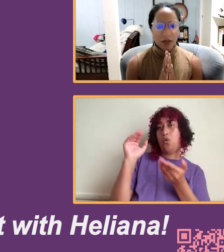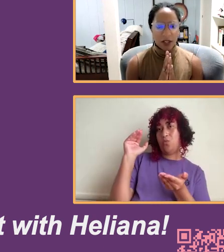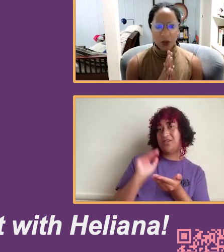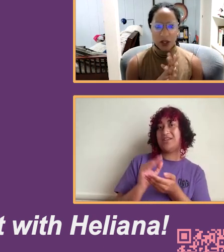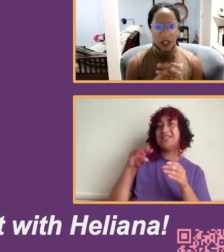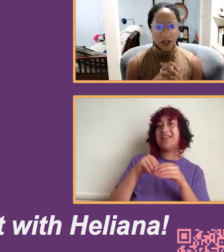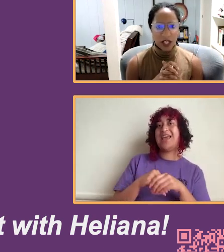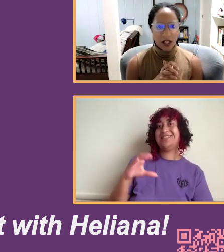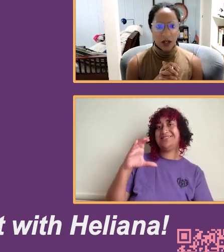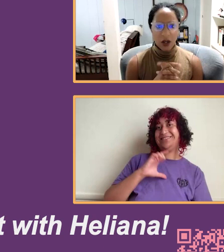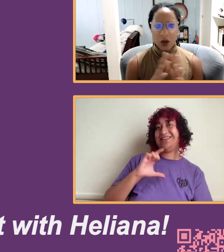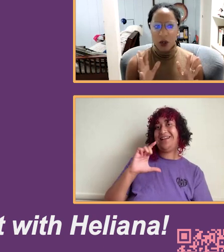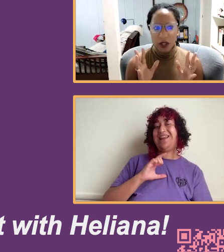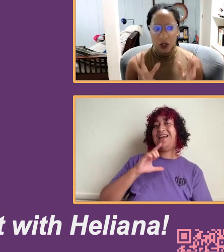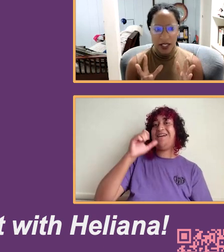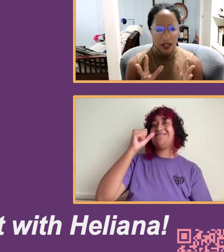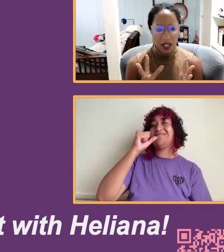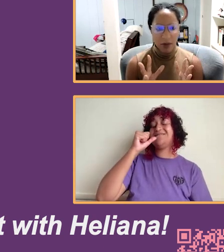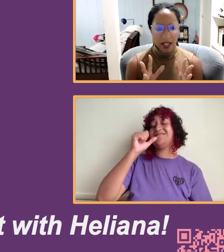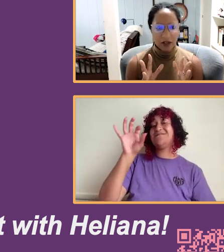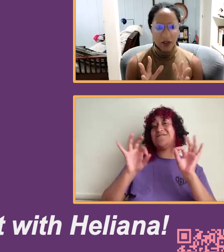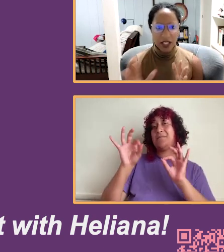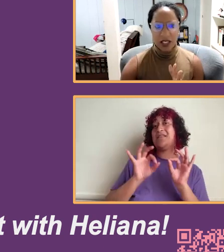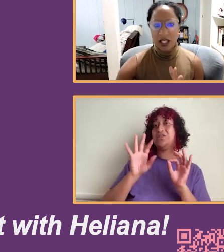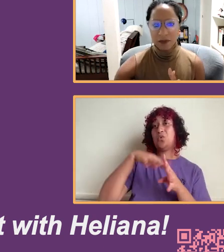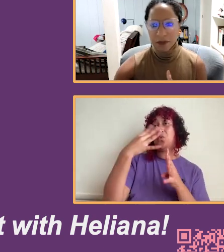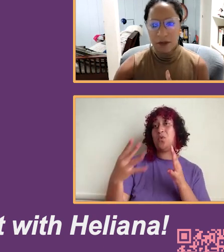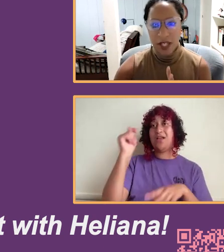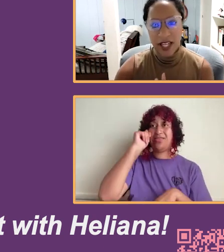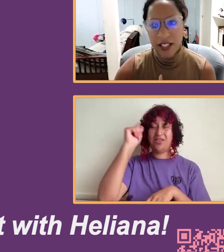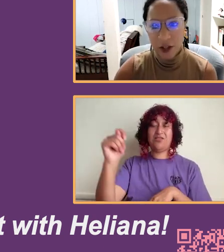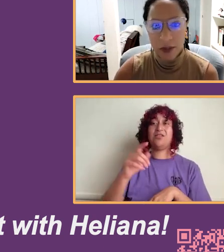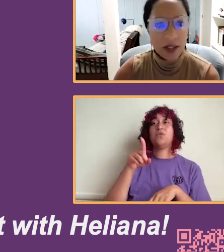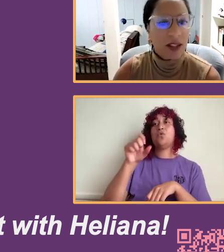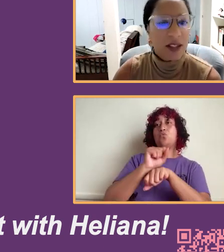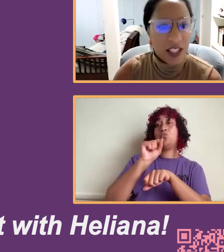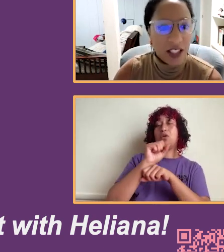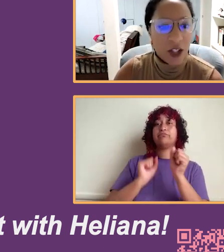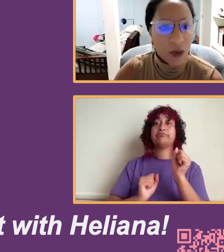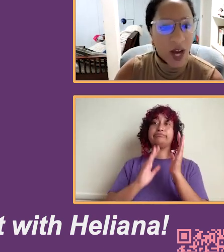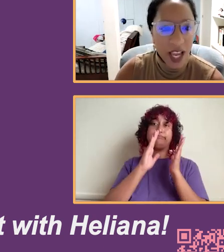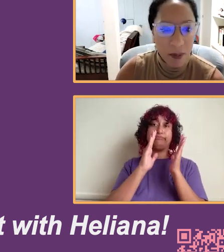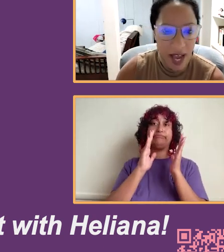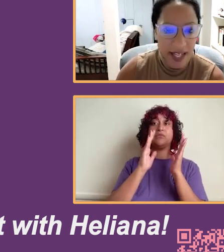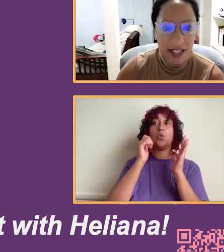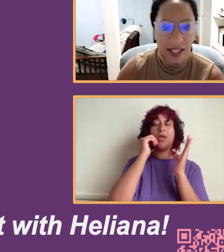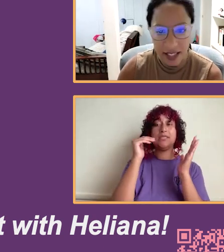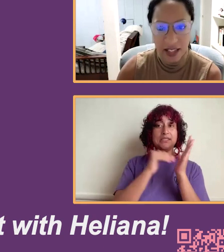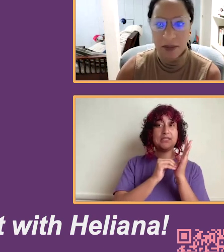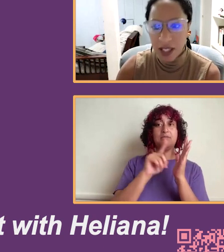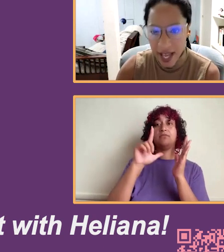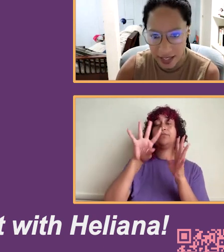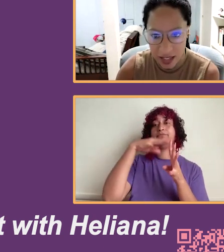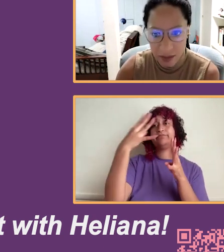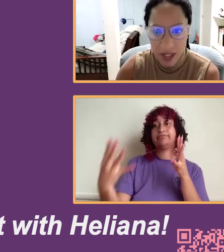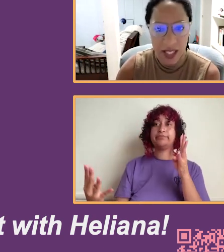Chicana feminist queer theory. Her work addresses the impacts of racism, anti-LGBT QIA bias,